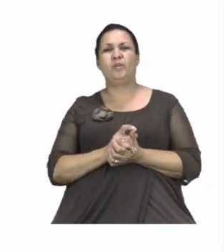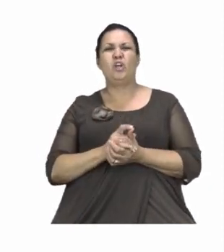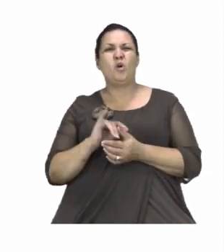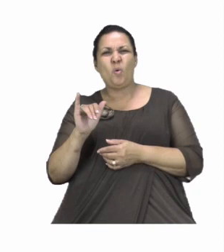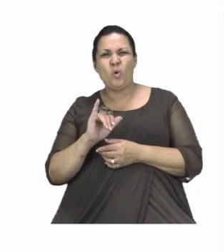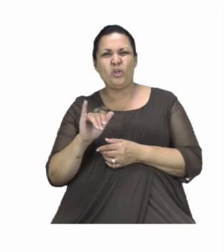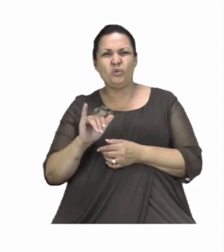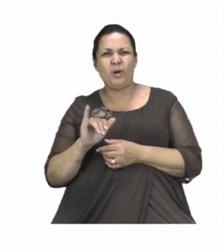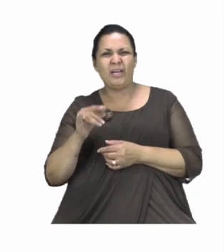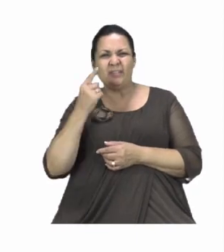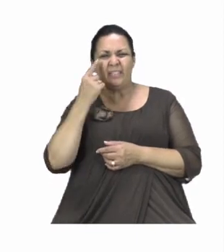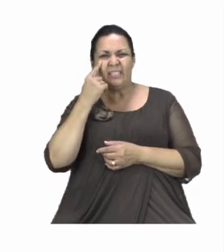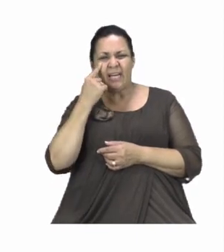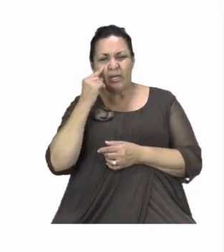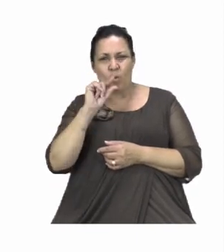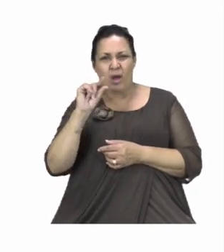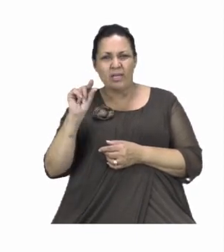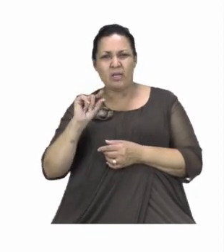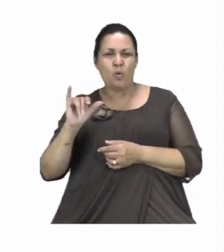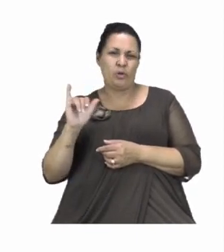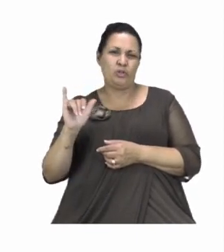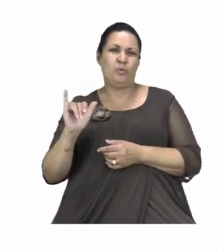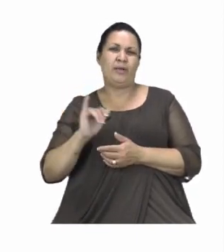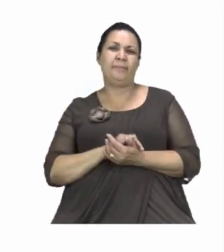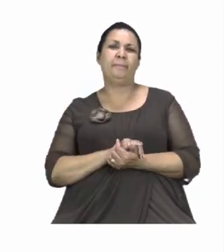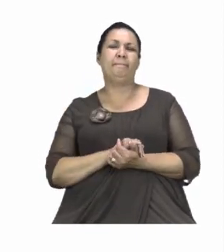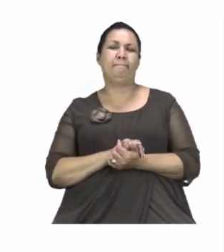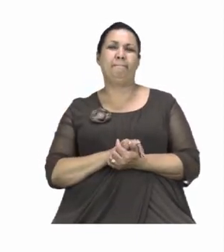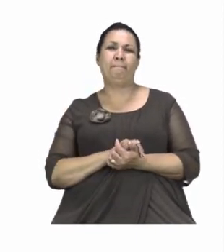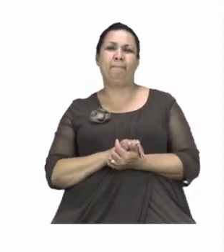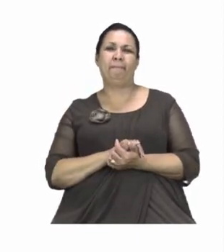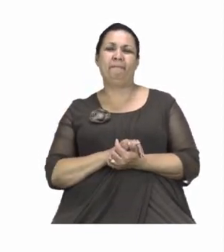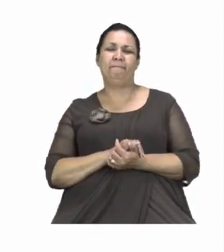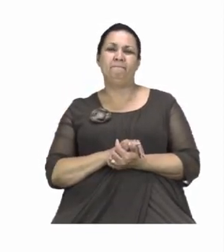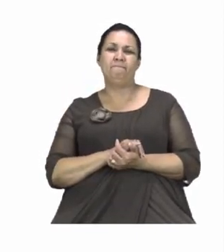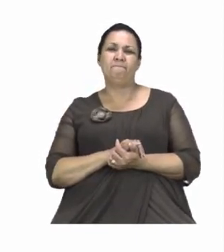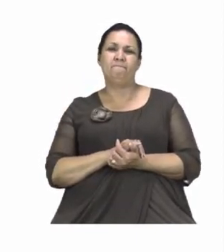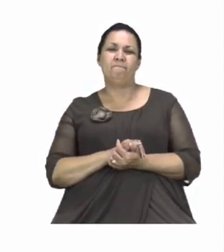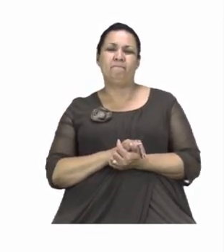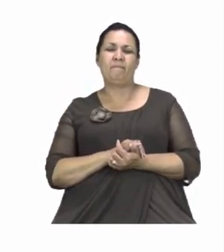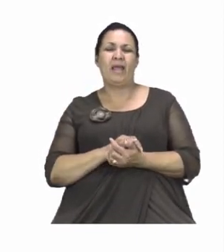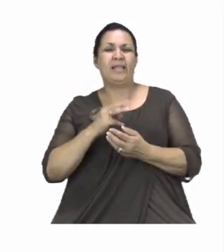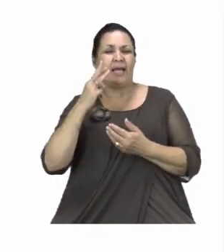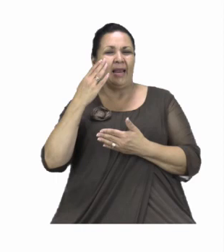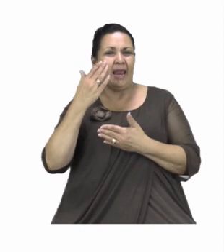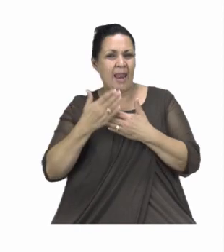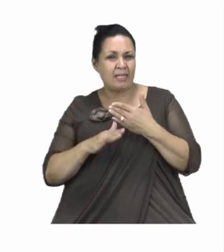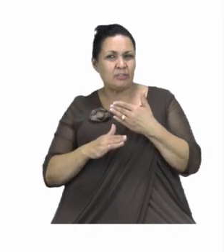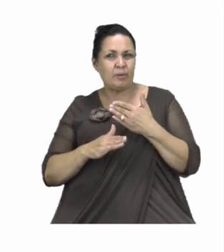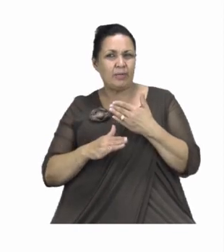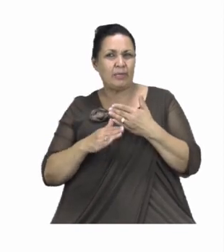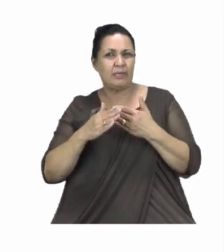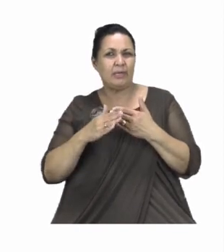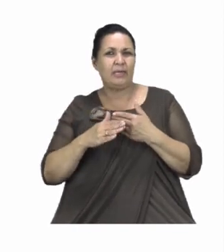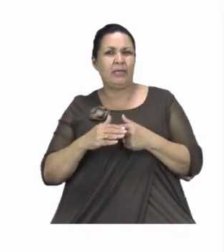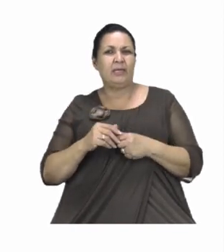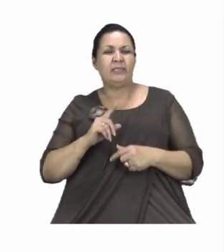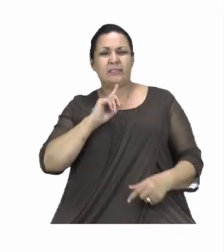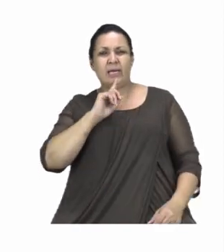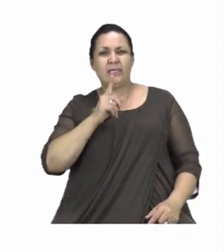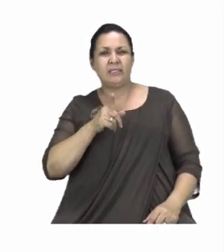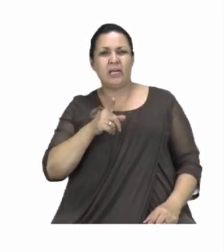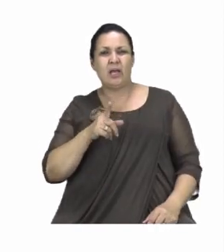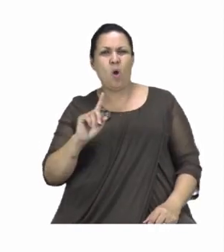to use a sight word to fill that in. And the last one says,